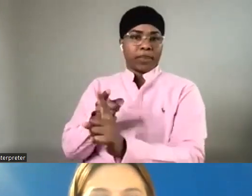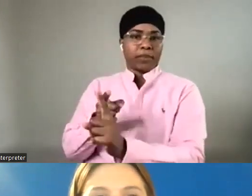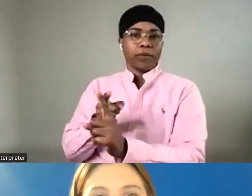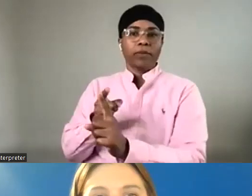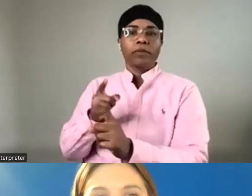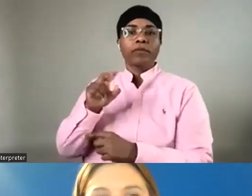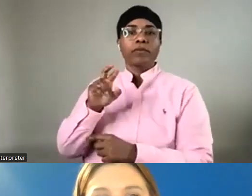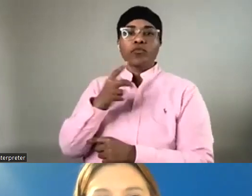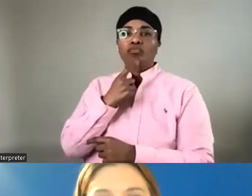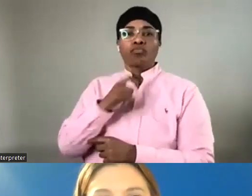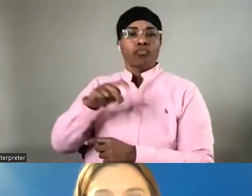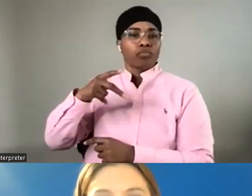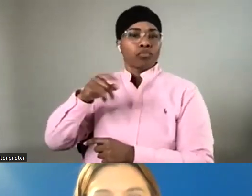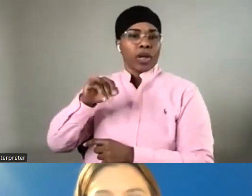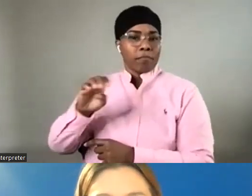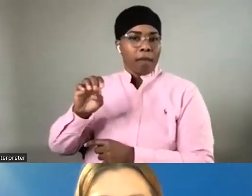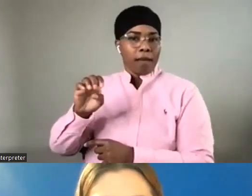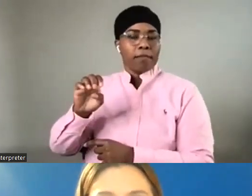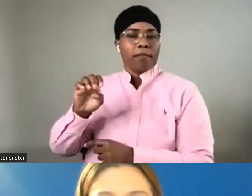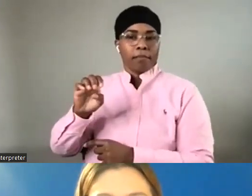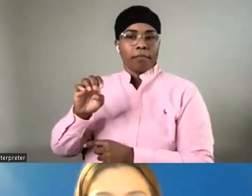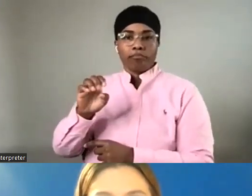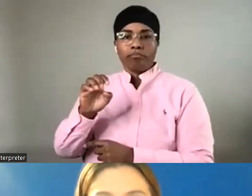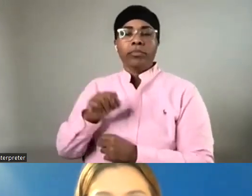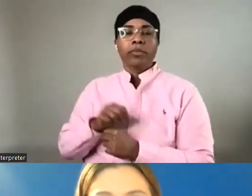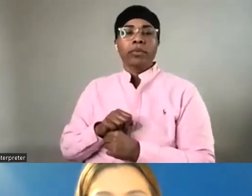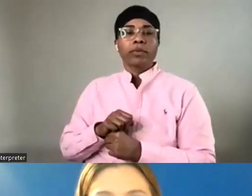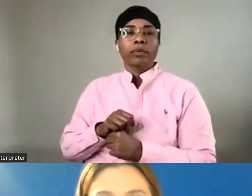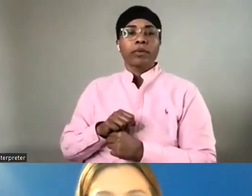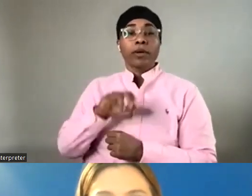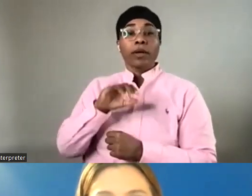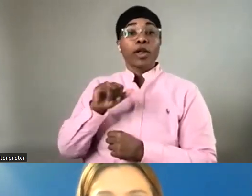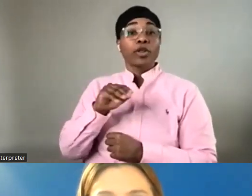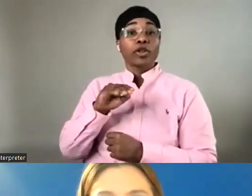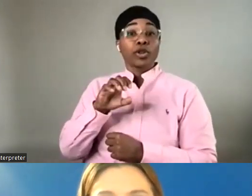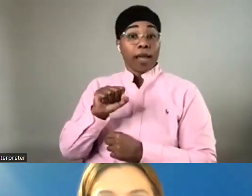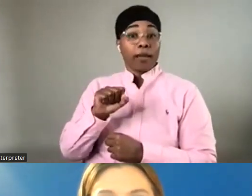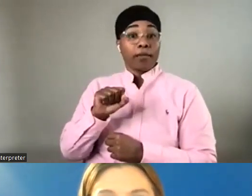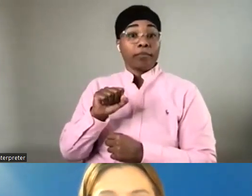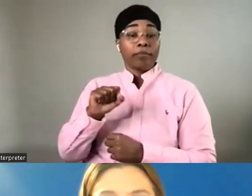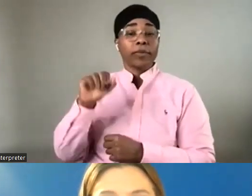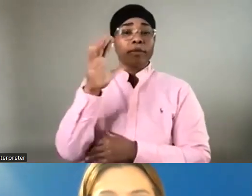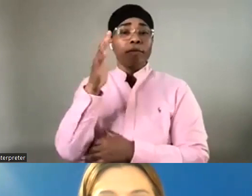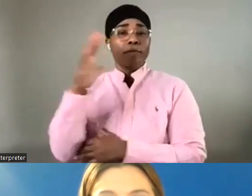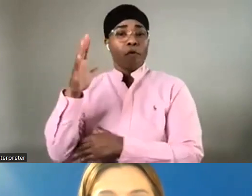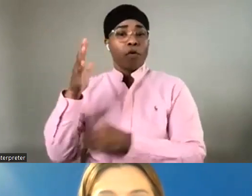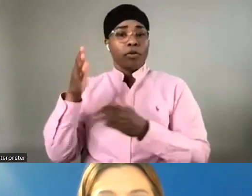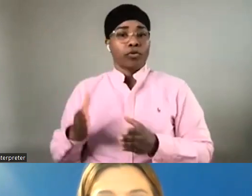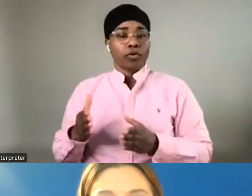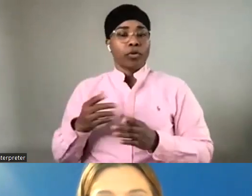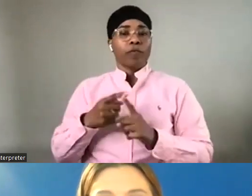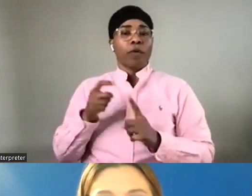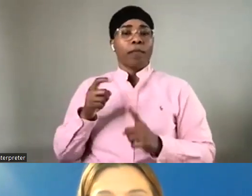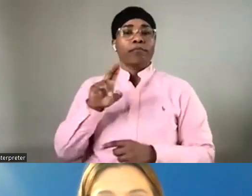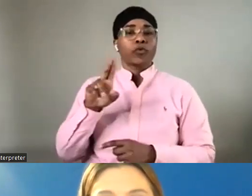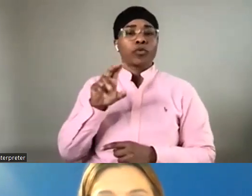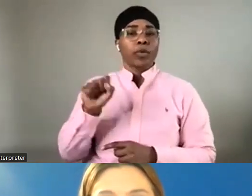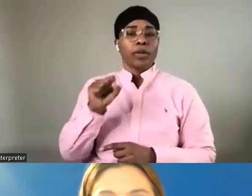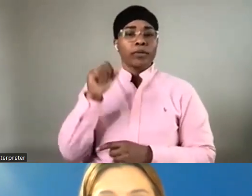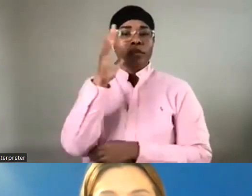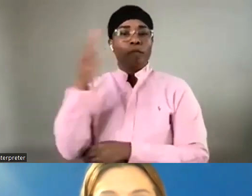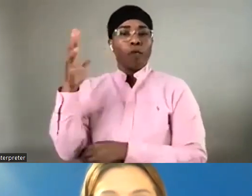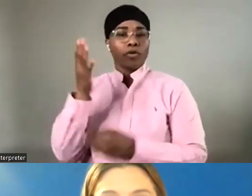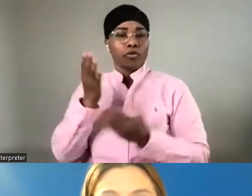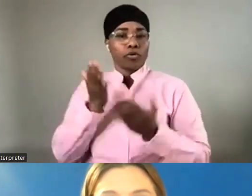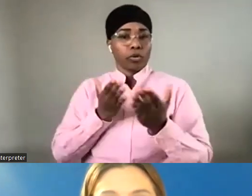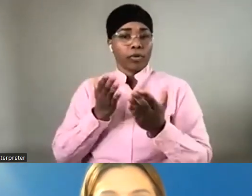bit. So James Airy is a forester with the U.S. Forest Service. He's wondering if we are dealing